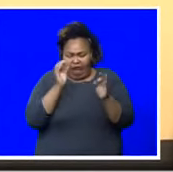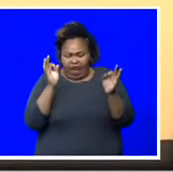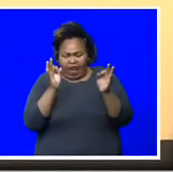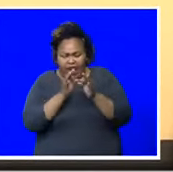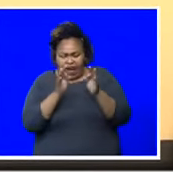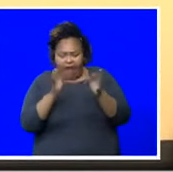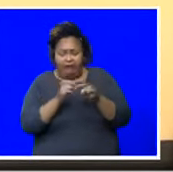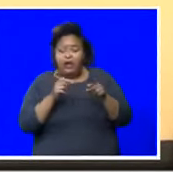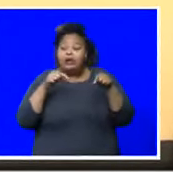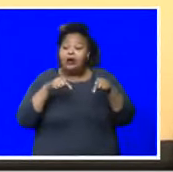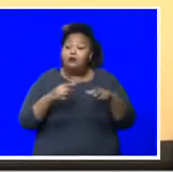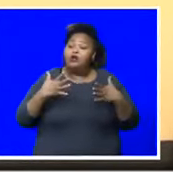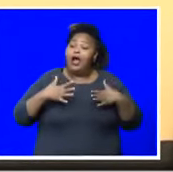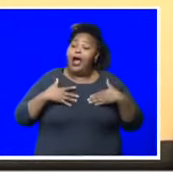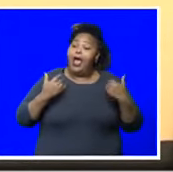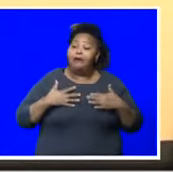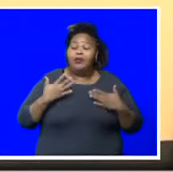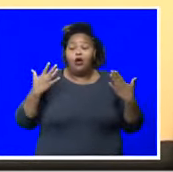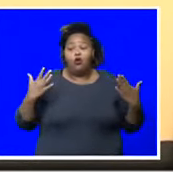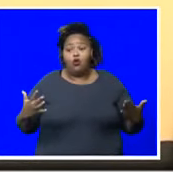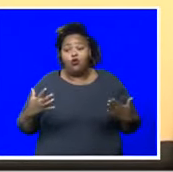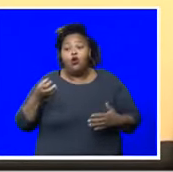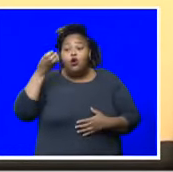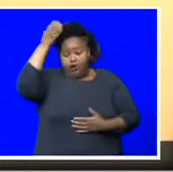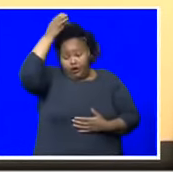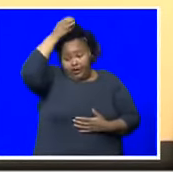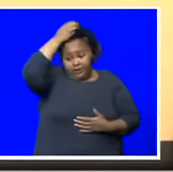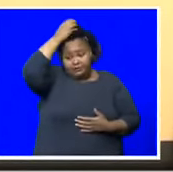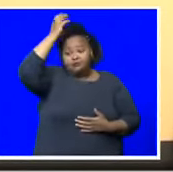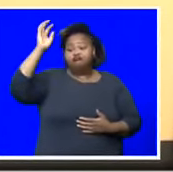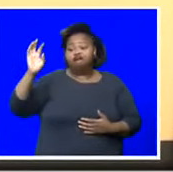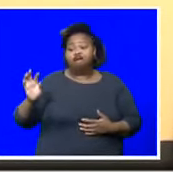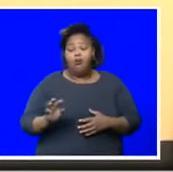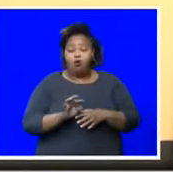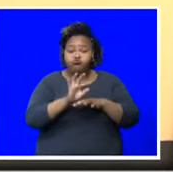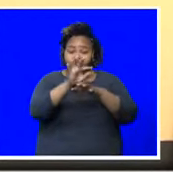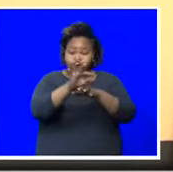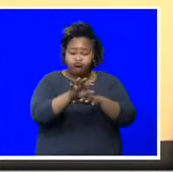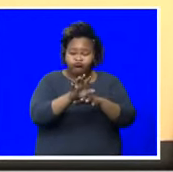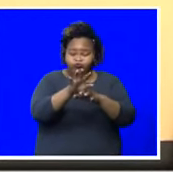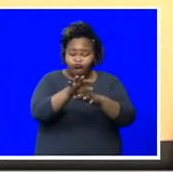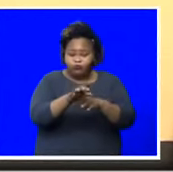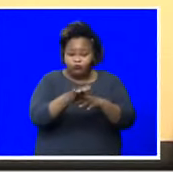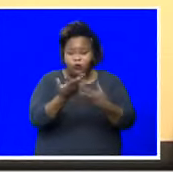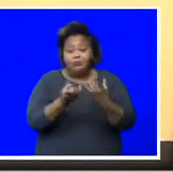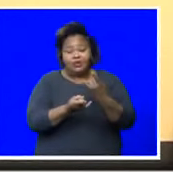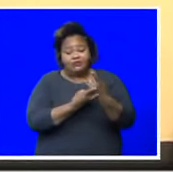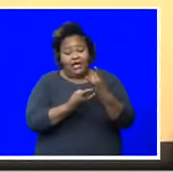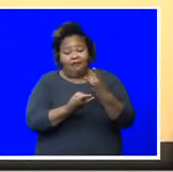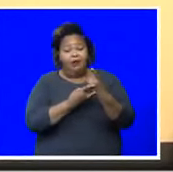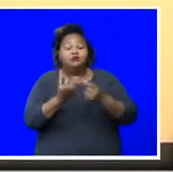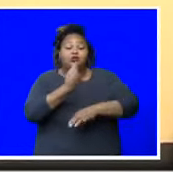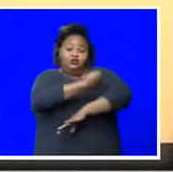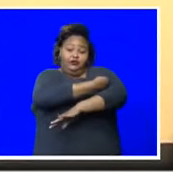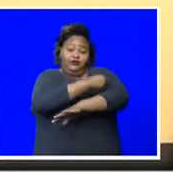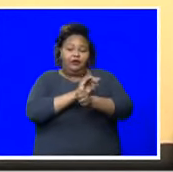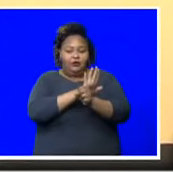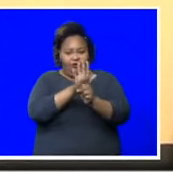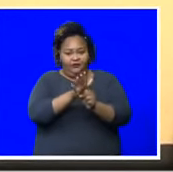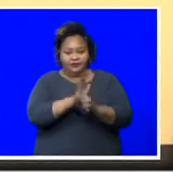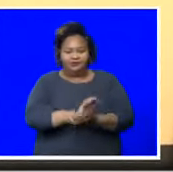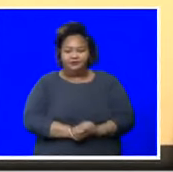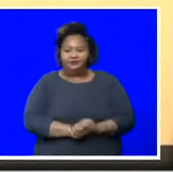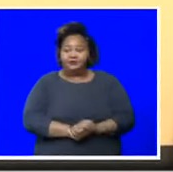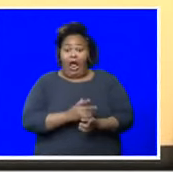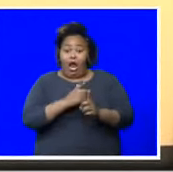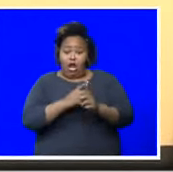la esikoleni ngato khona kujova and I feel like lo mjovo umcwa kakhulu cause nyalo ngiva ngazothi lekugcwane